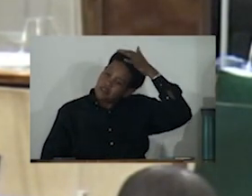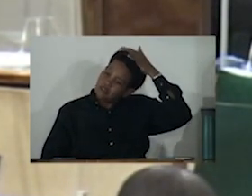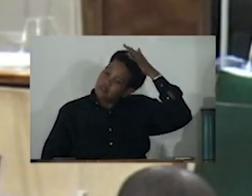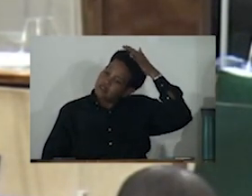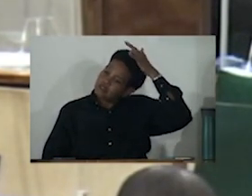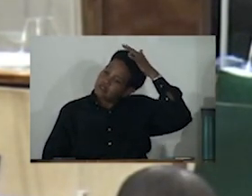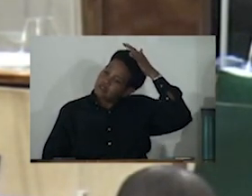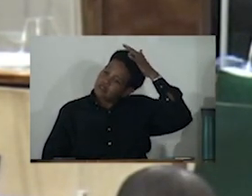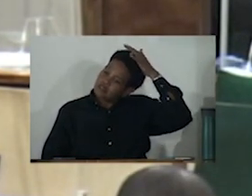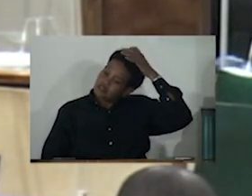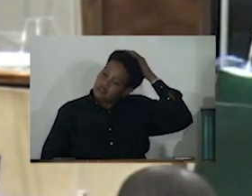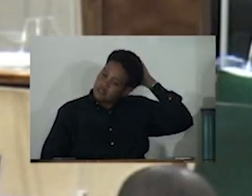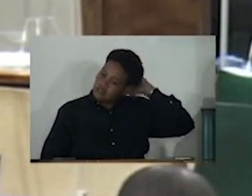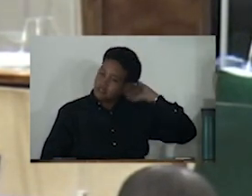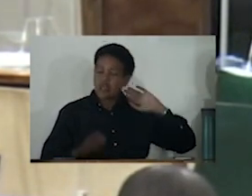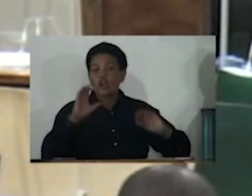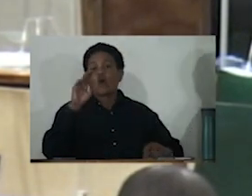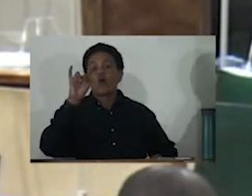customs officers